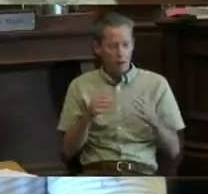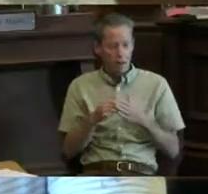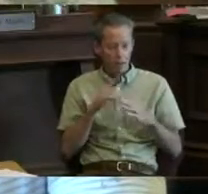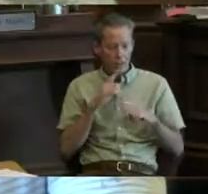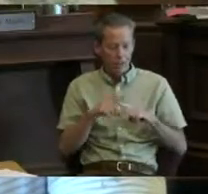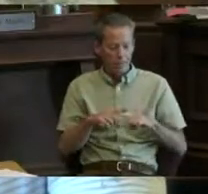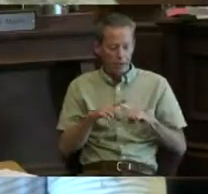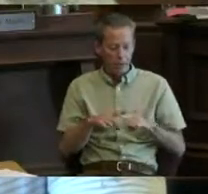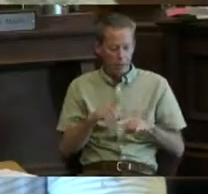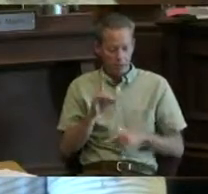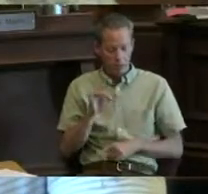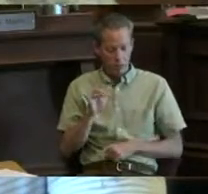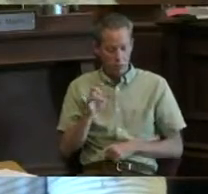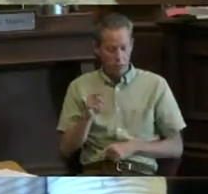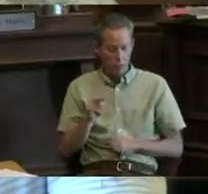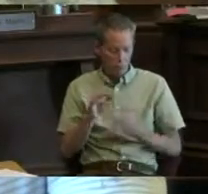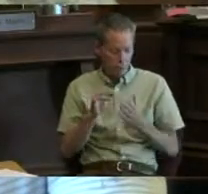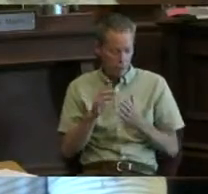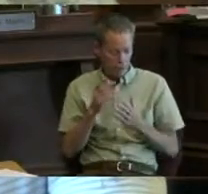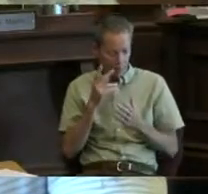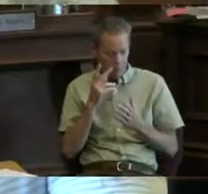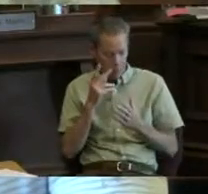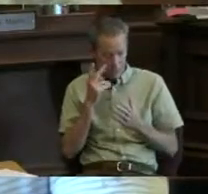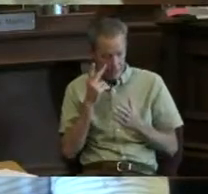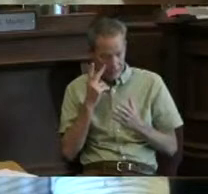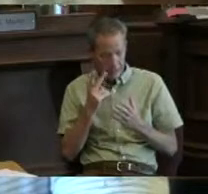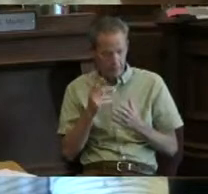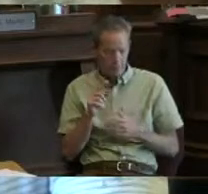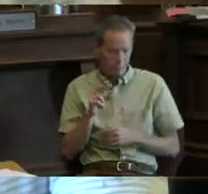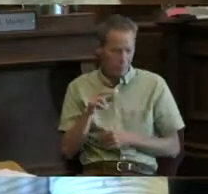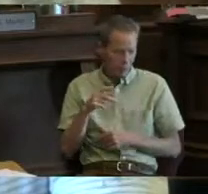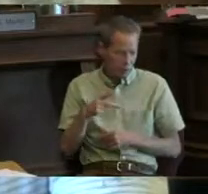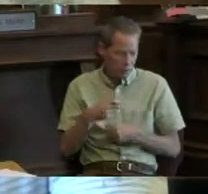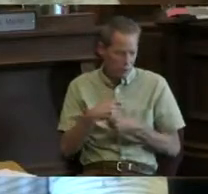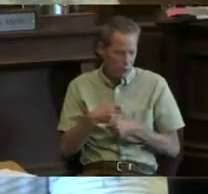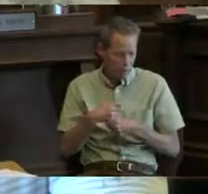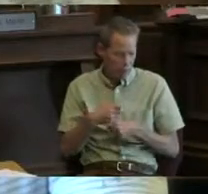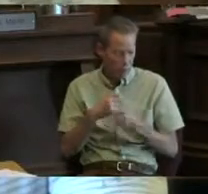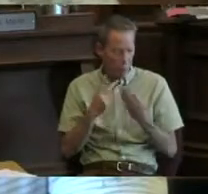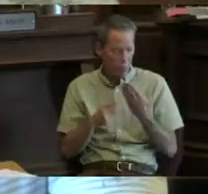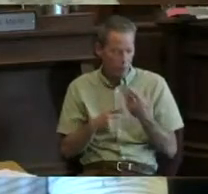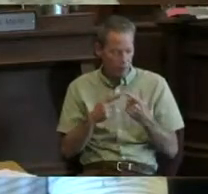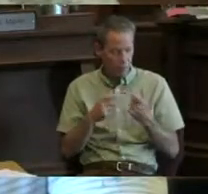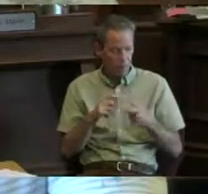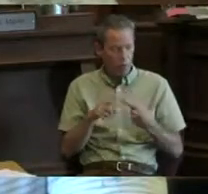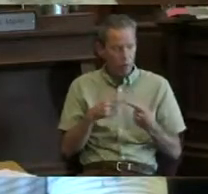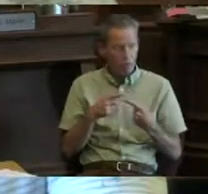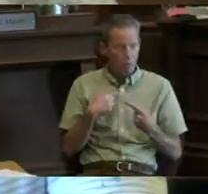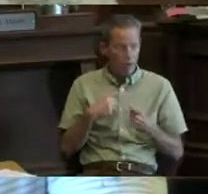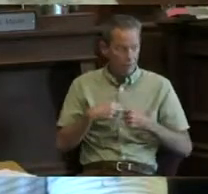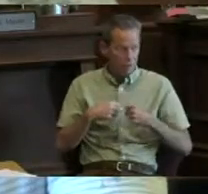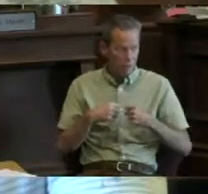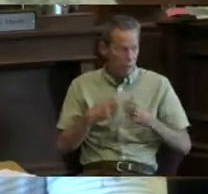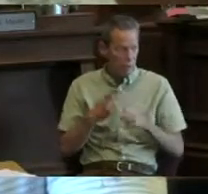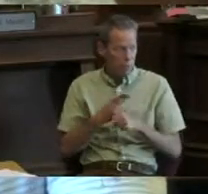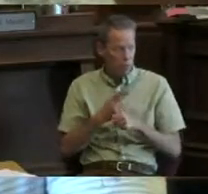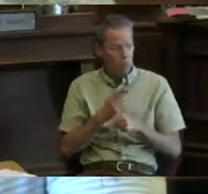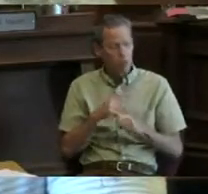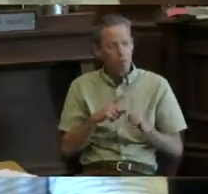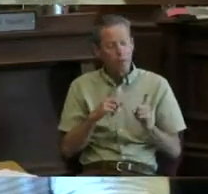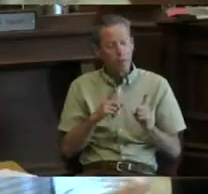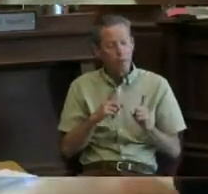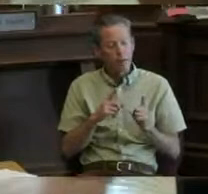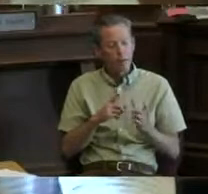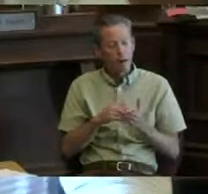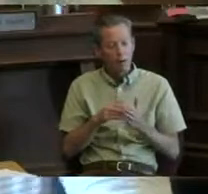directional volumes that we expect to see based on the trip generators and the destinations. So when we have space, we want to do it, but a lot of it is just a matter of how